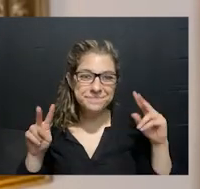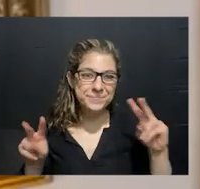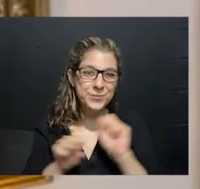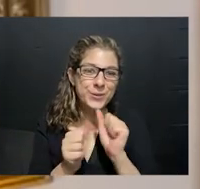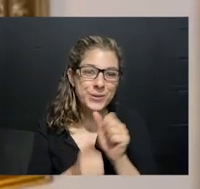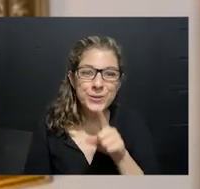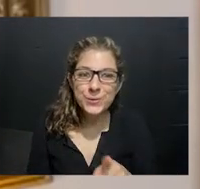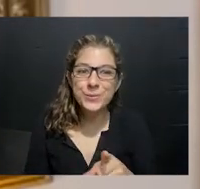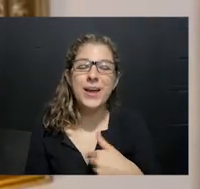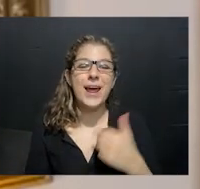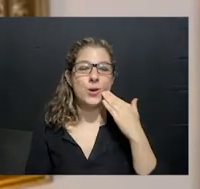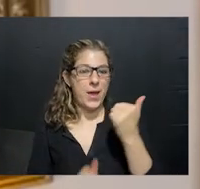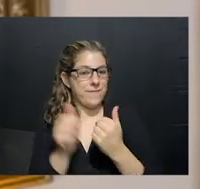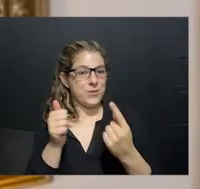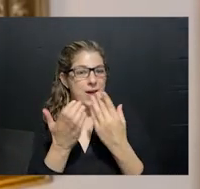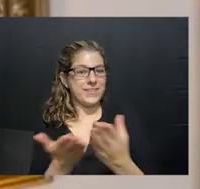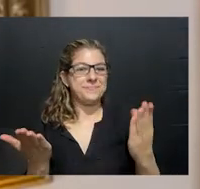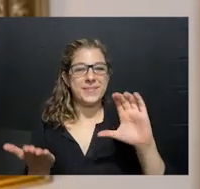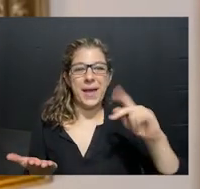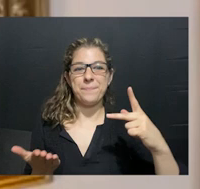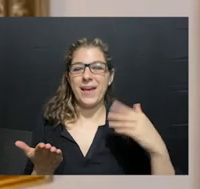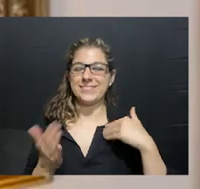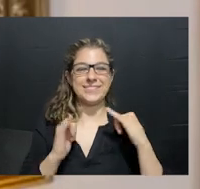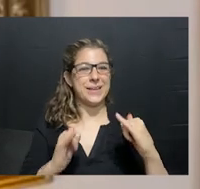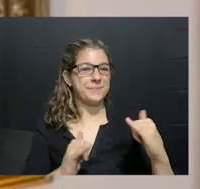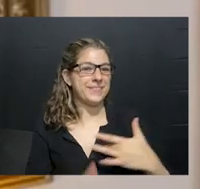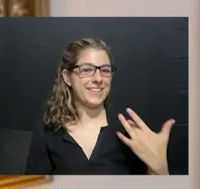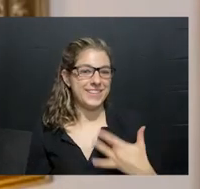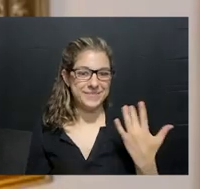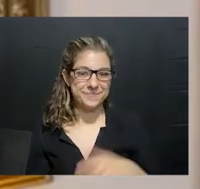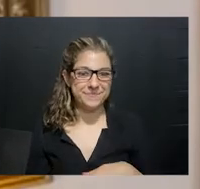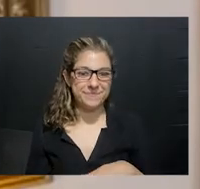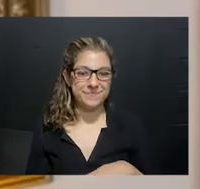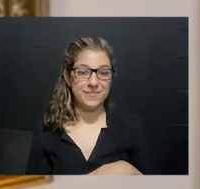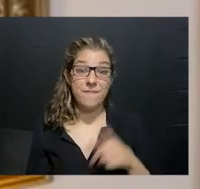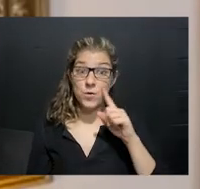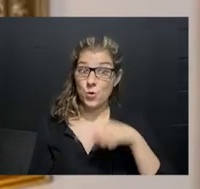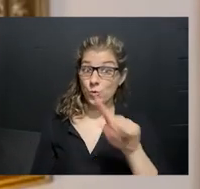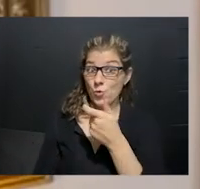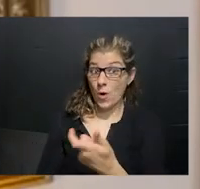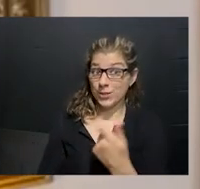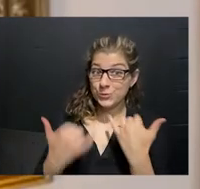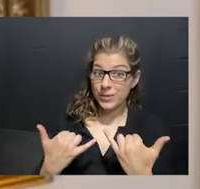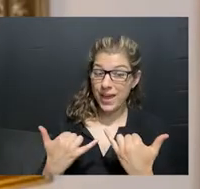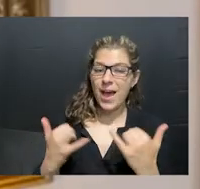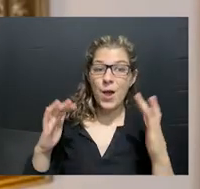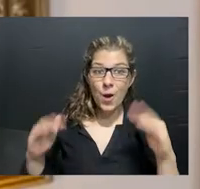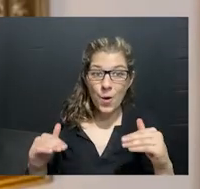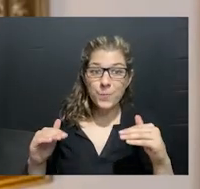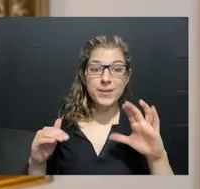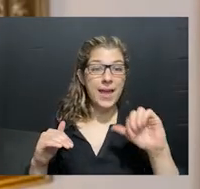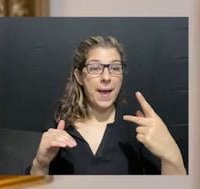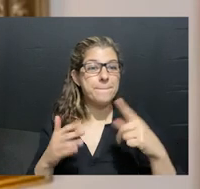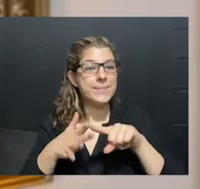with you. And I know that everyone at CAP shares that sentiment. And for those who are watching, I hope that as